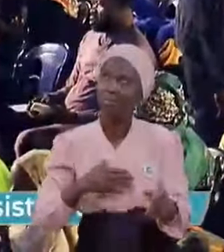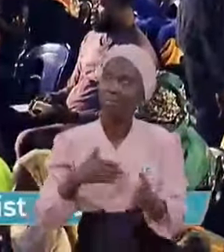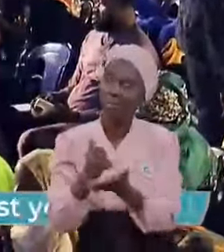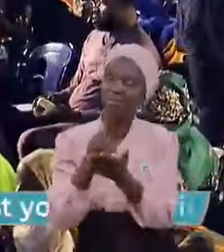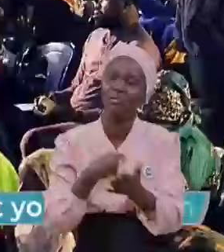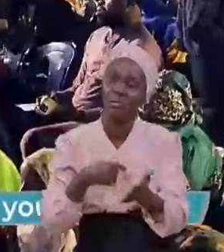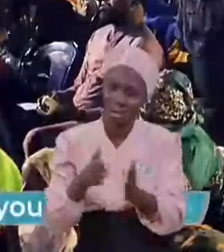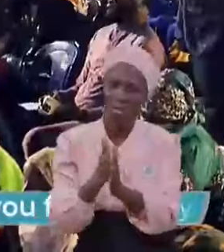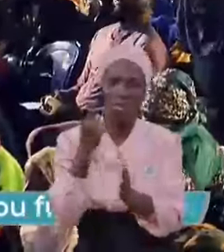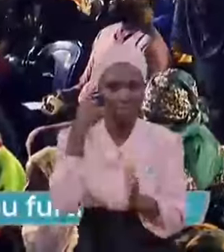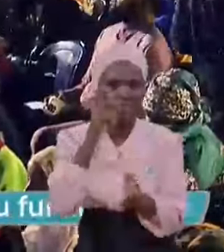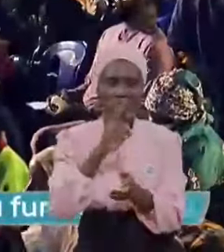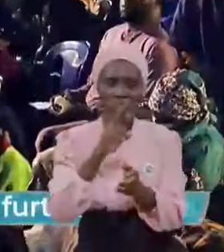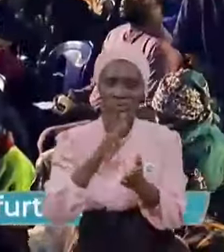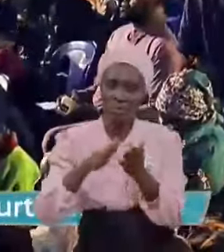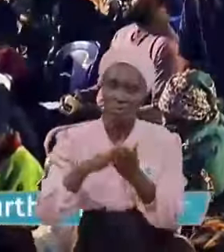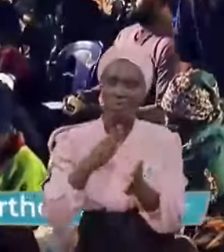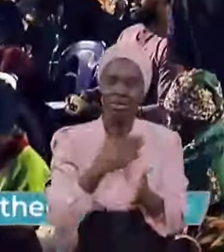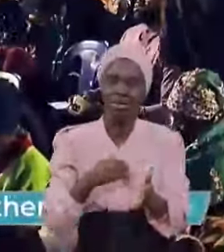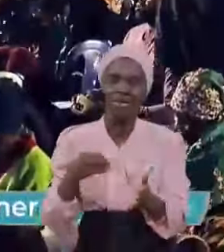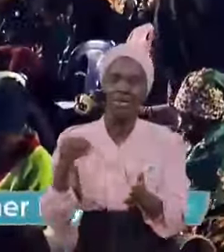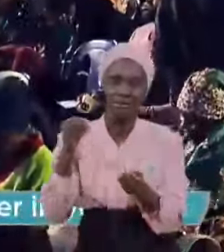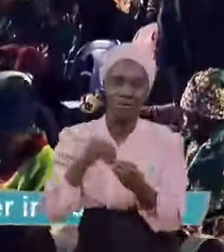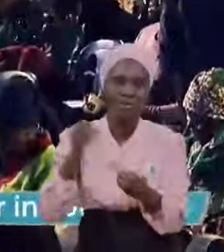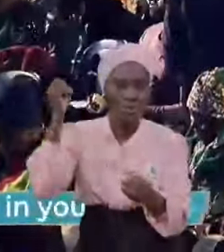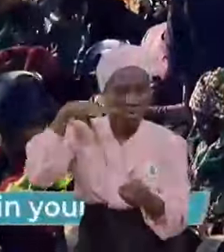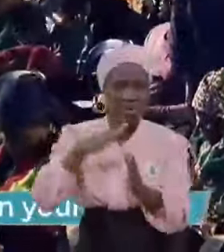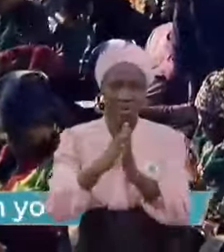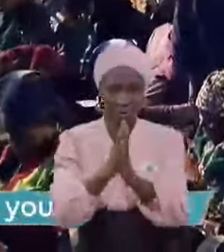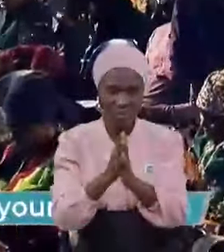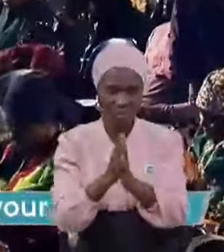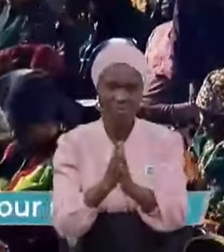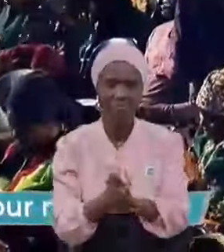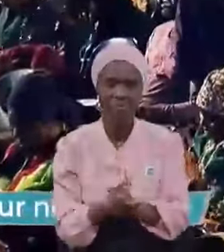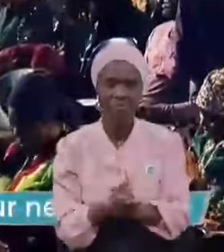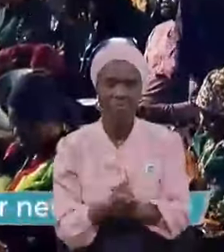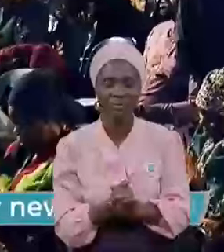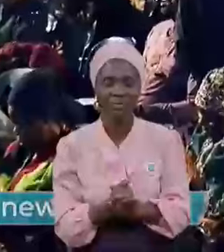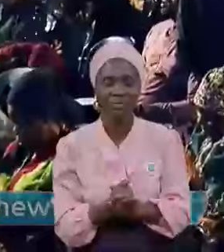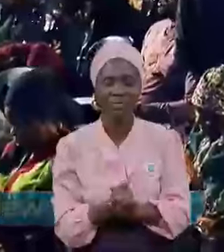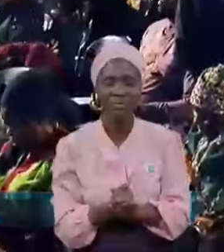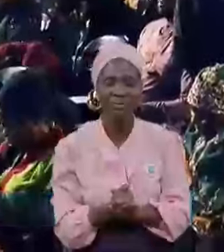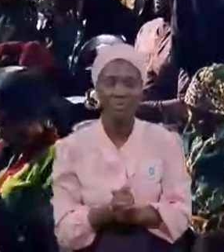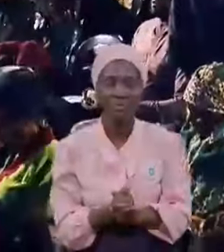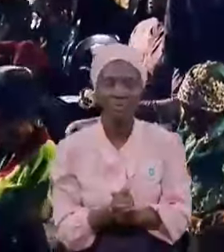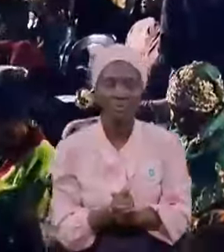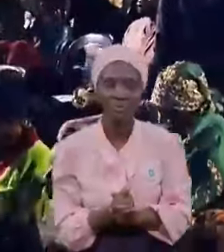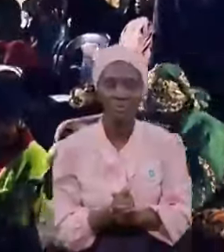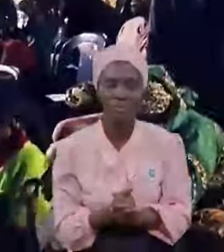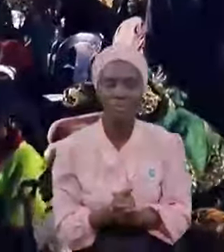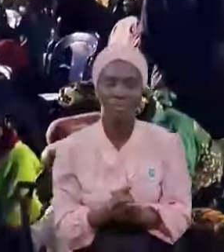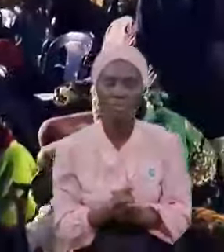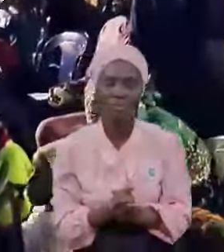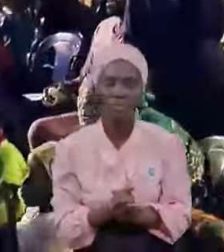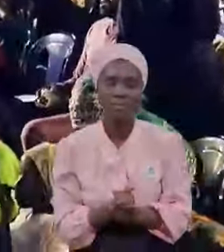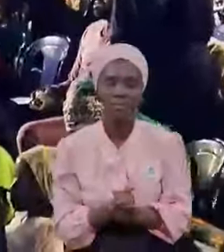the person by my left. What about the far back? Okay, I can see the one at the far back.